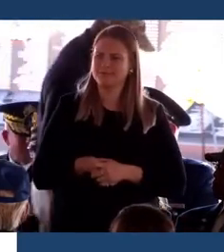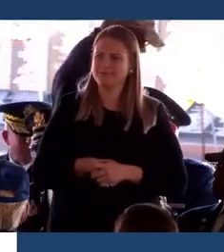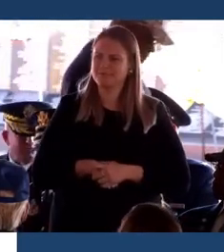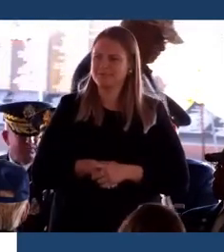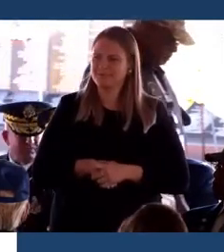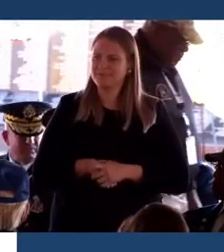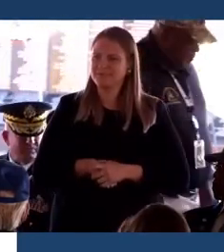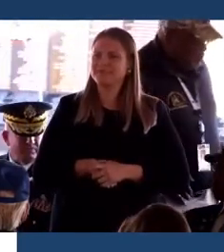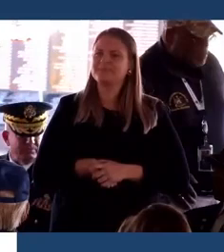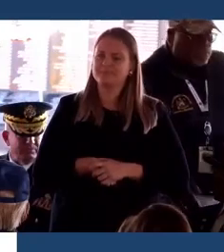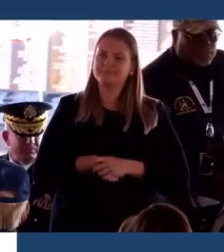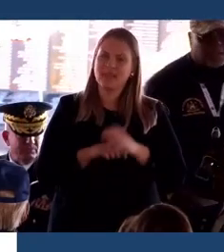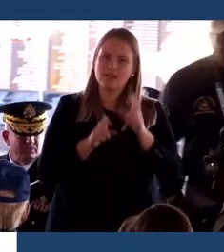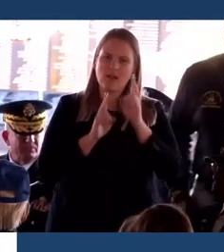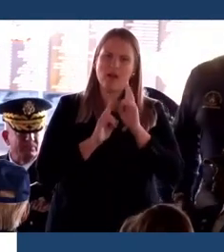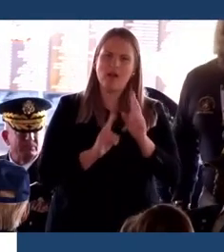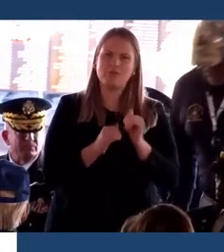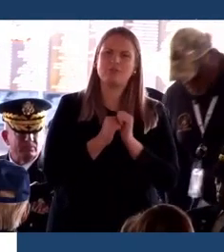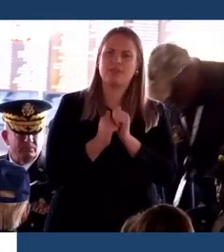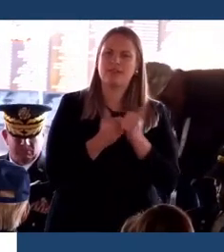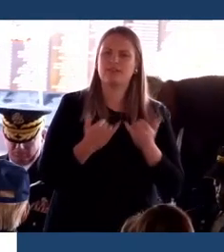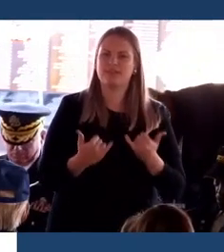and honor this with us today.